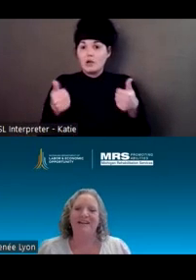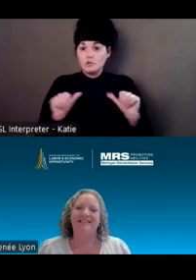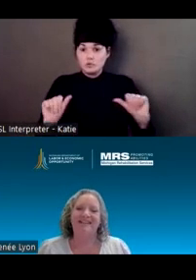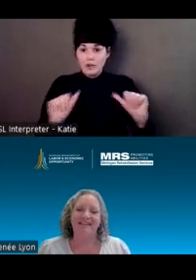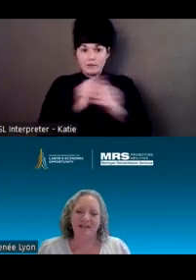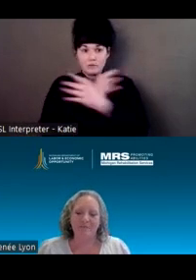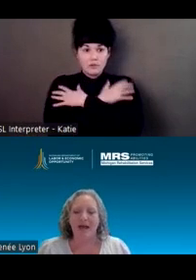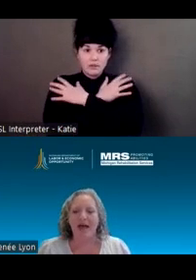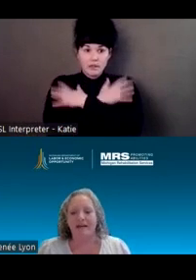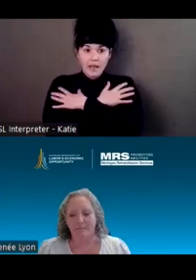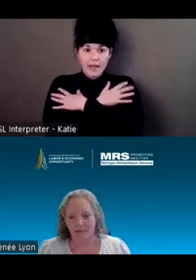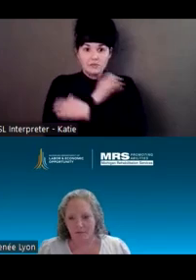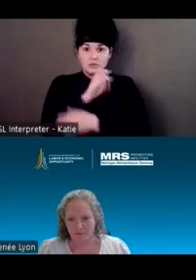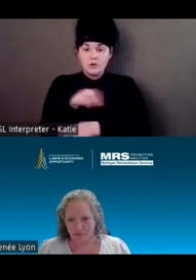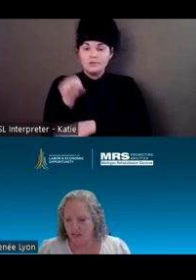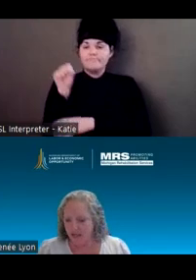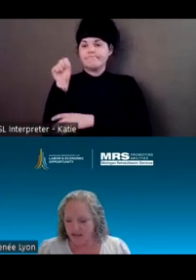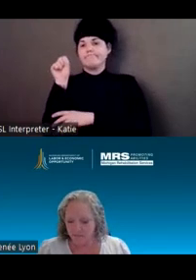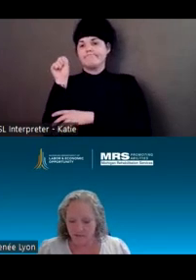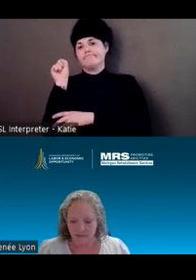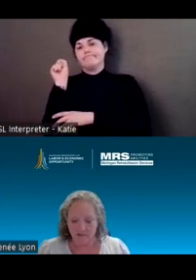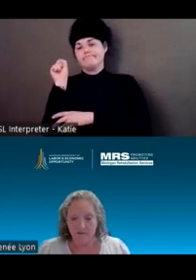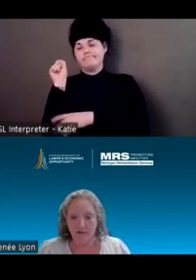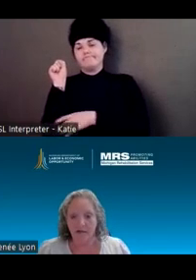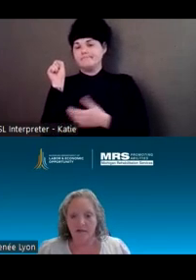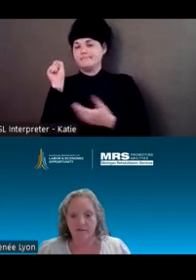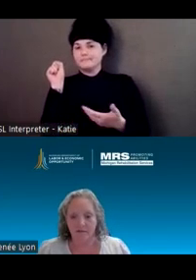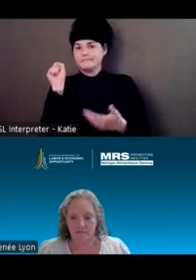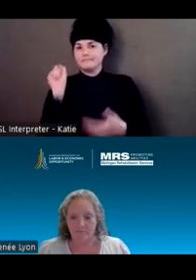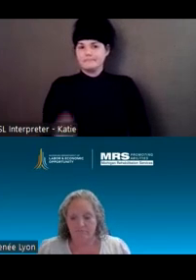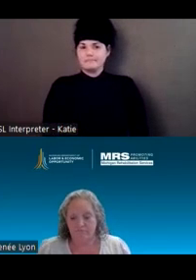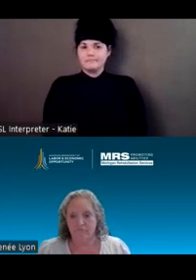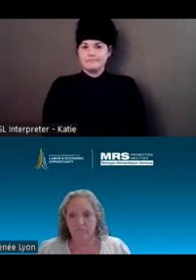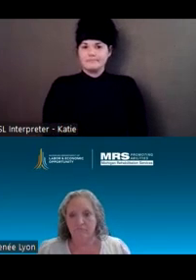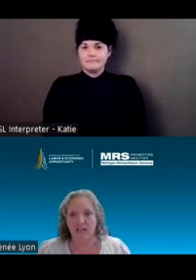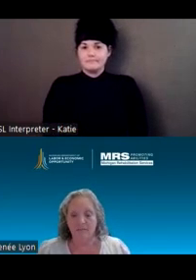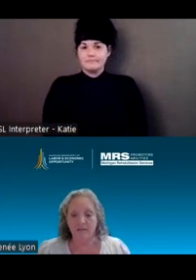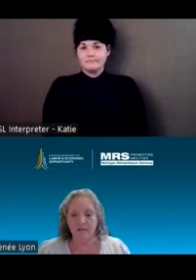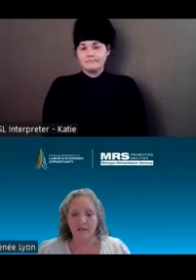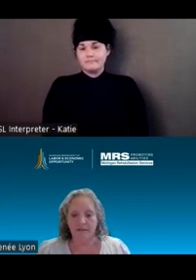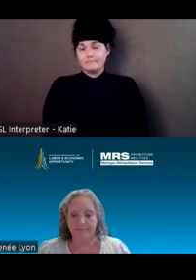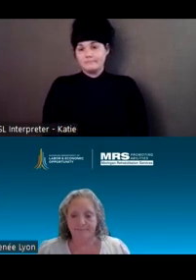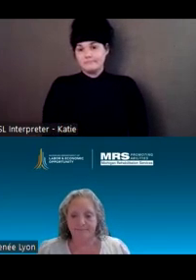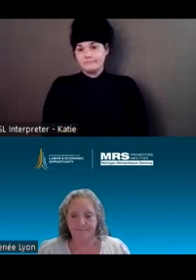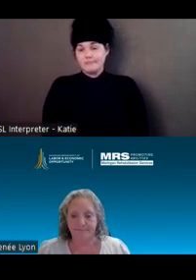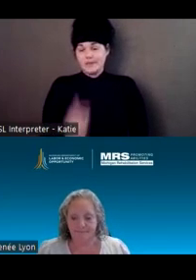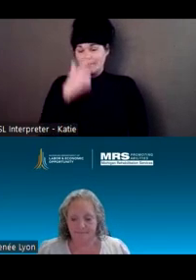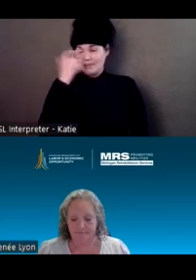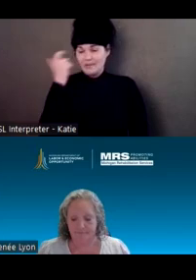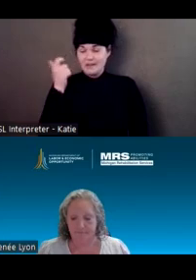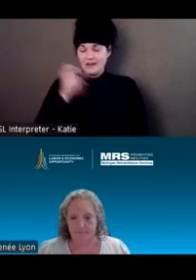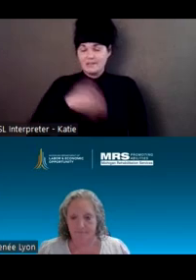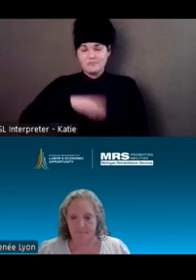or to lean back and be relaxed because you've had enough time sitting?